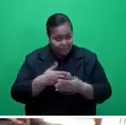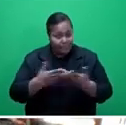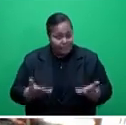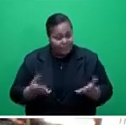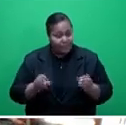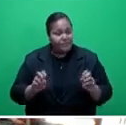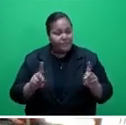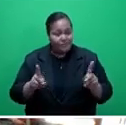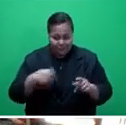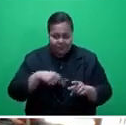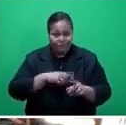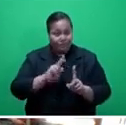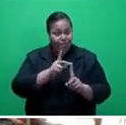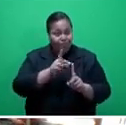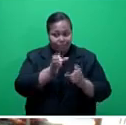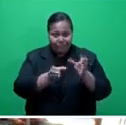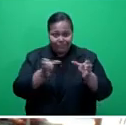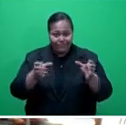as politicians